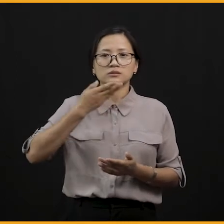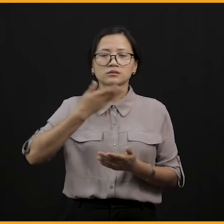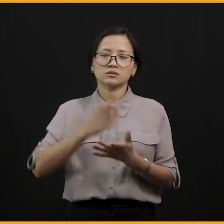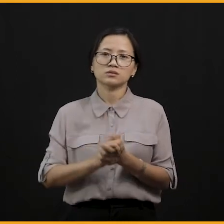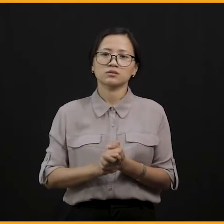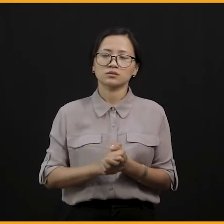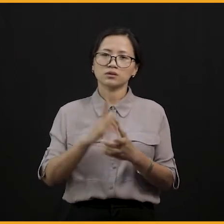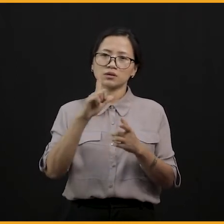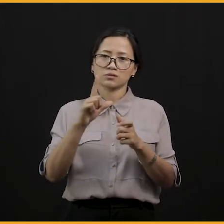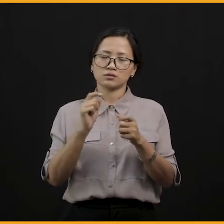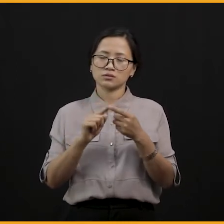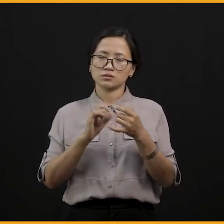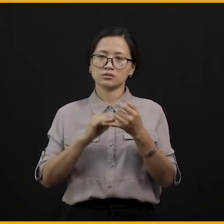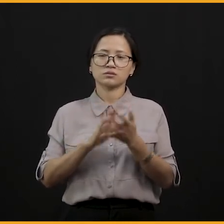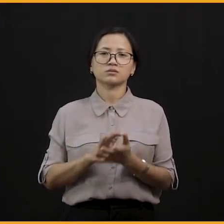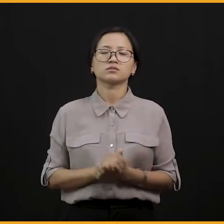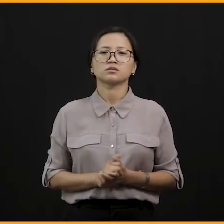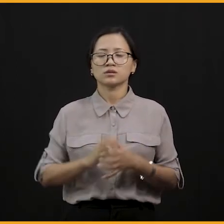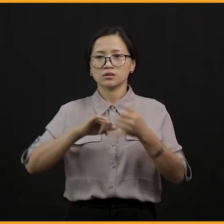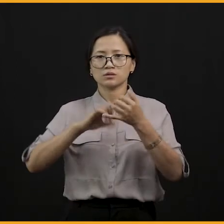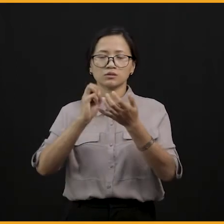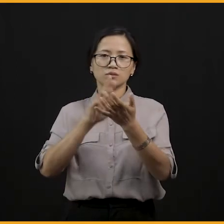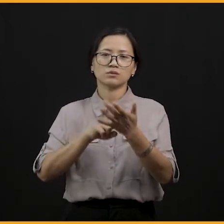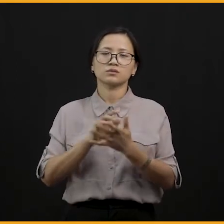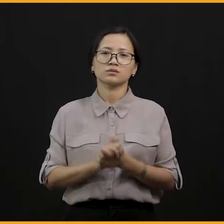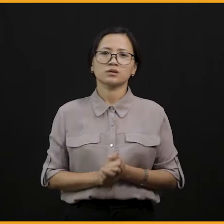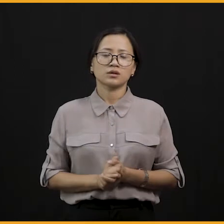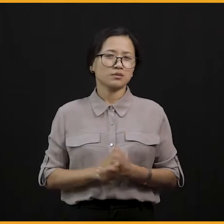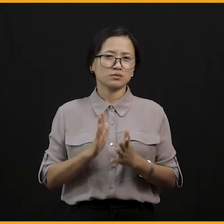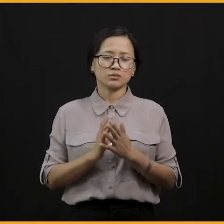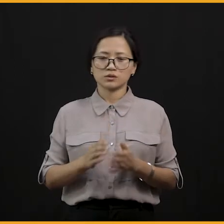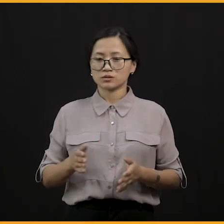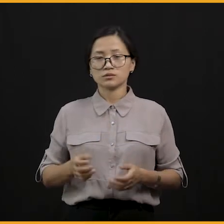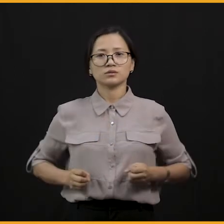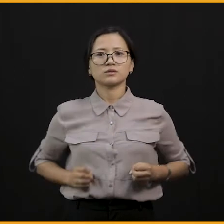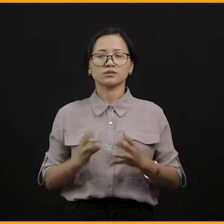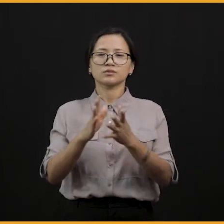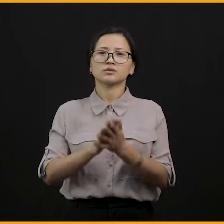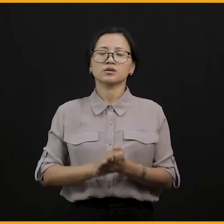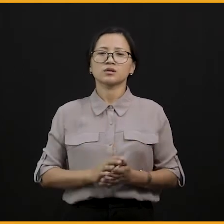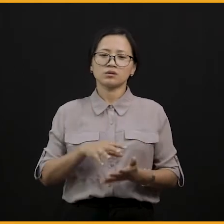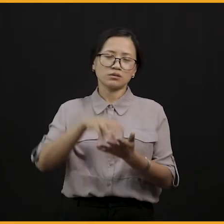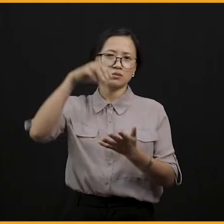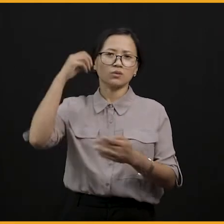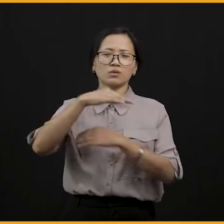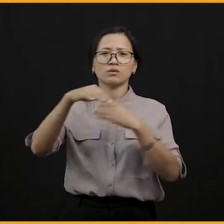taught this grasshopper a lesson. Now this grasshopper has become wise. He has learned all his